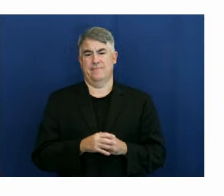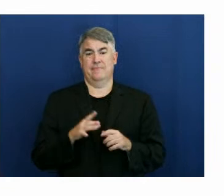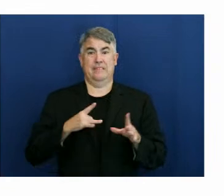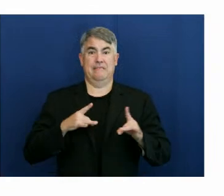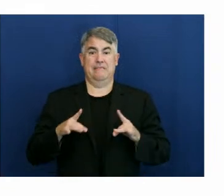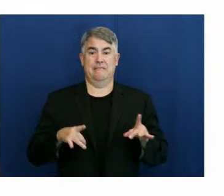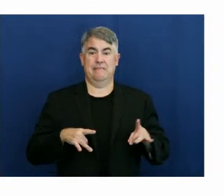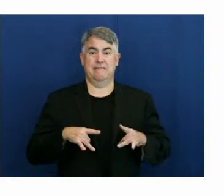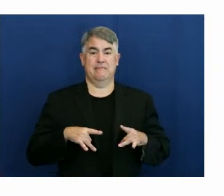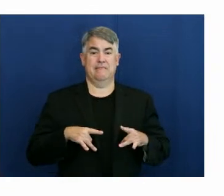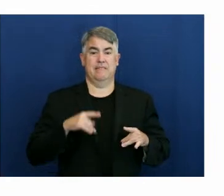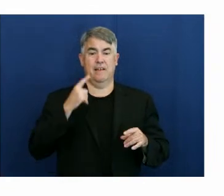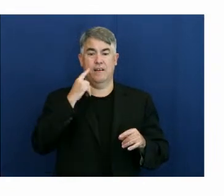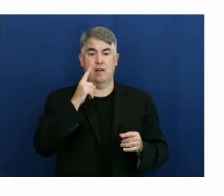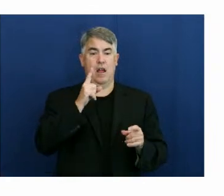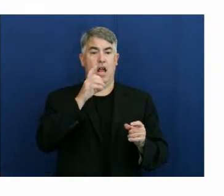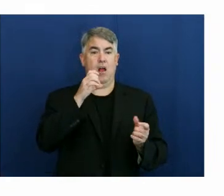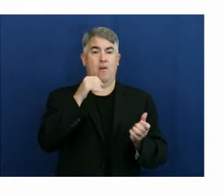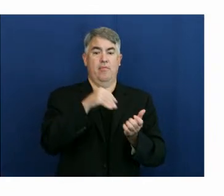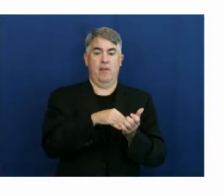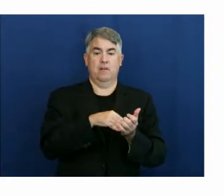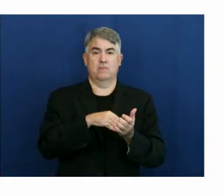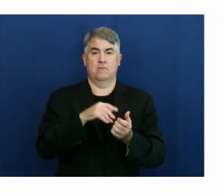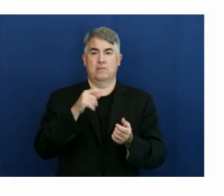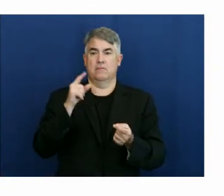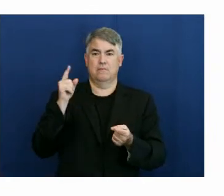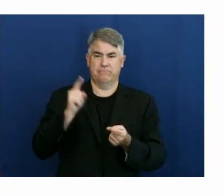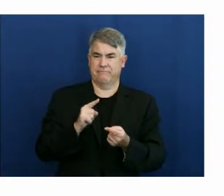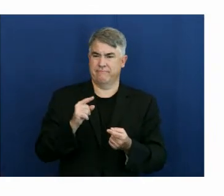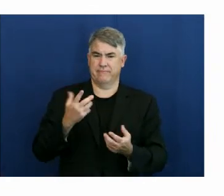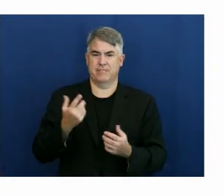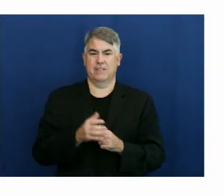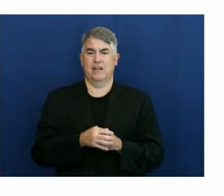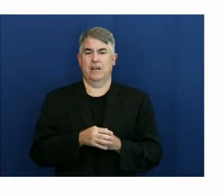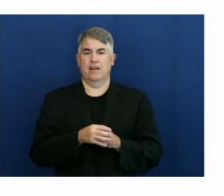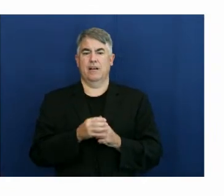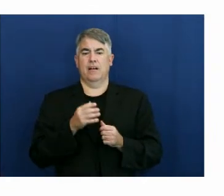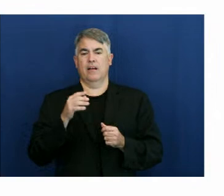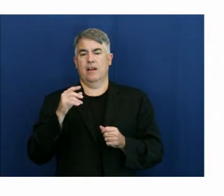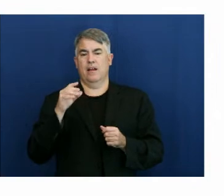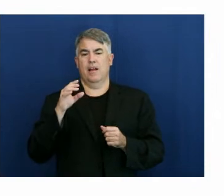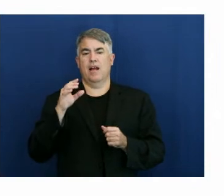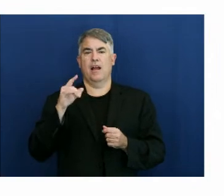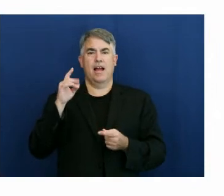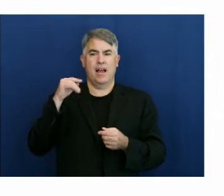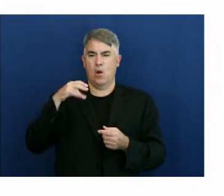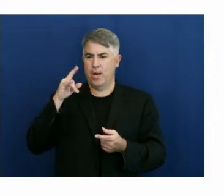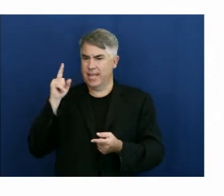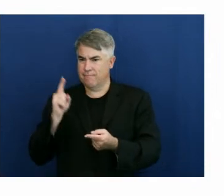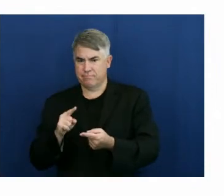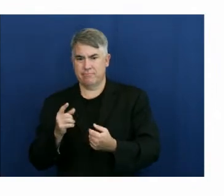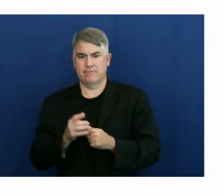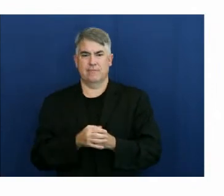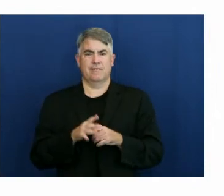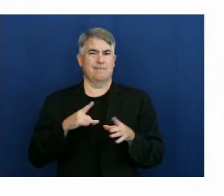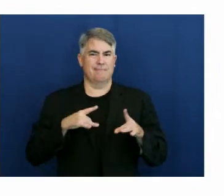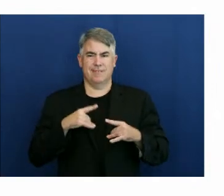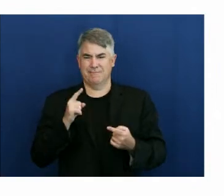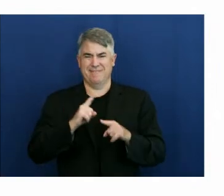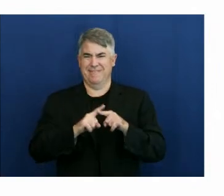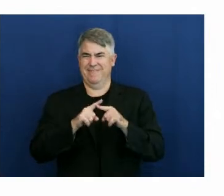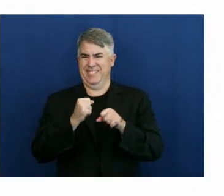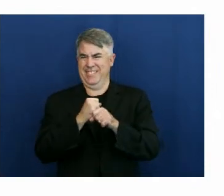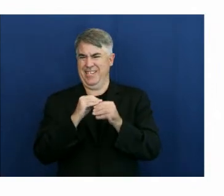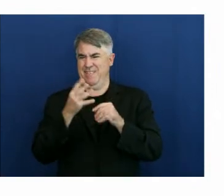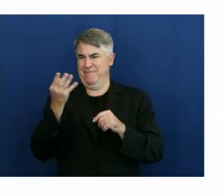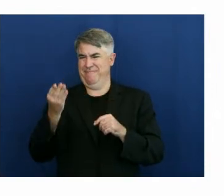testing positivity percentage lower, and our health equity testing positivity percentage lower as well. And so we think this represents continued progress.